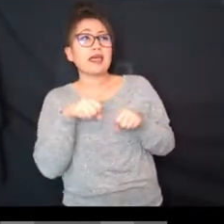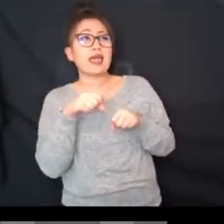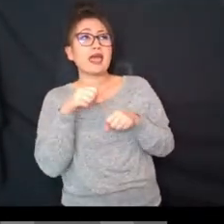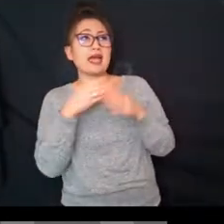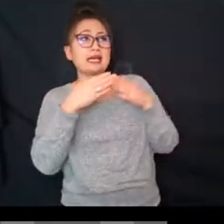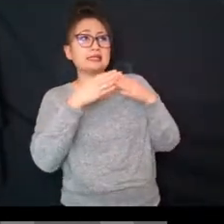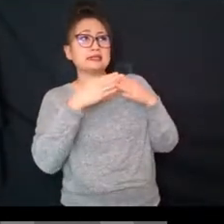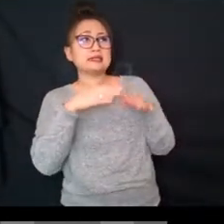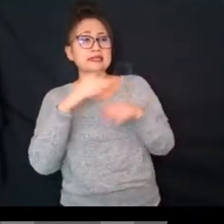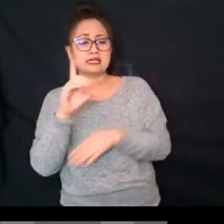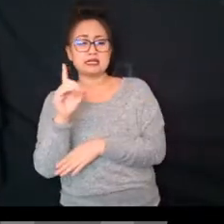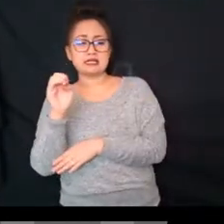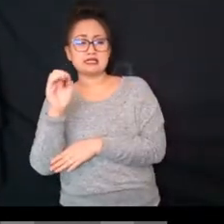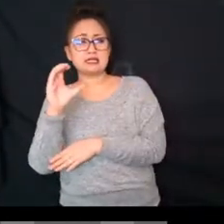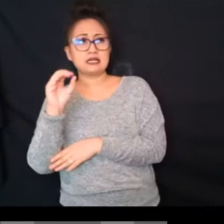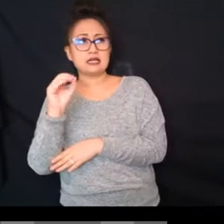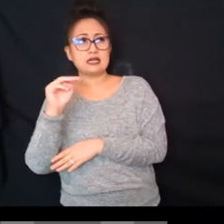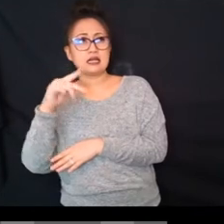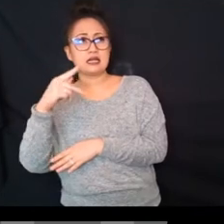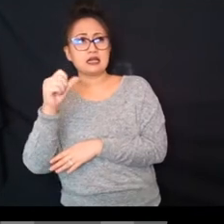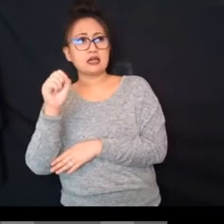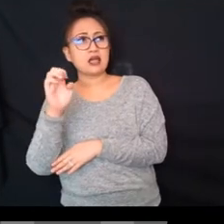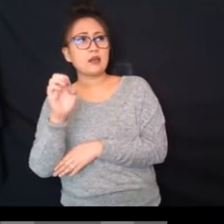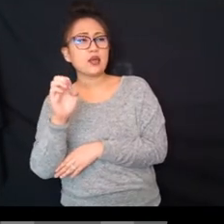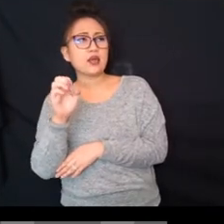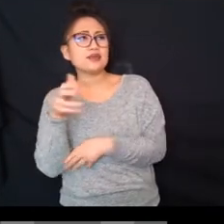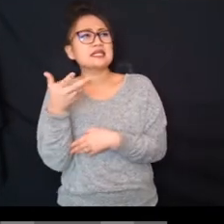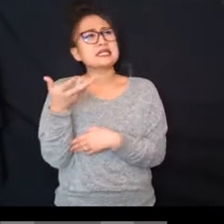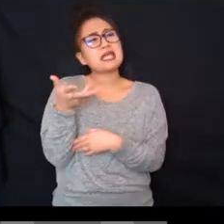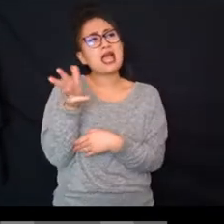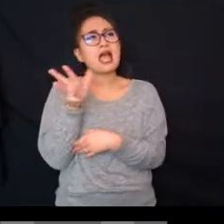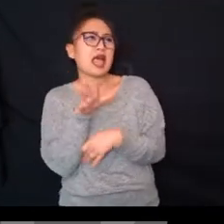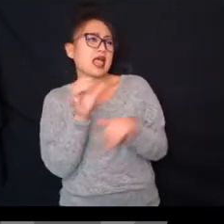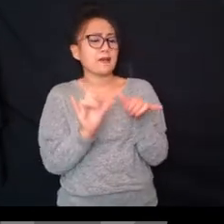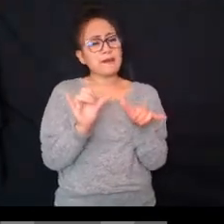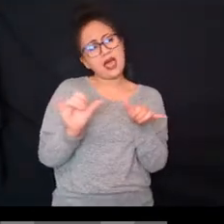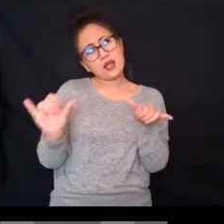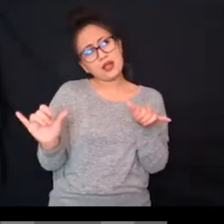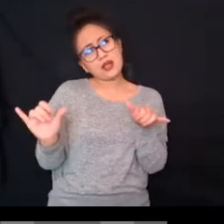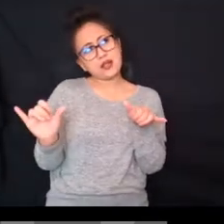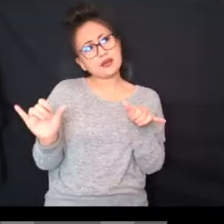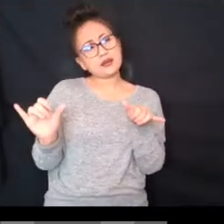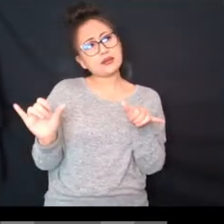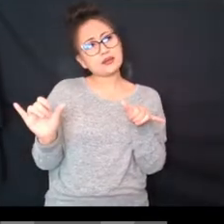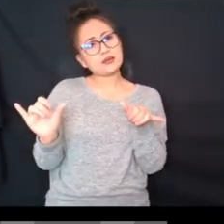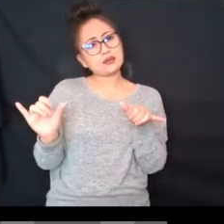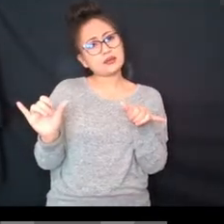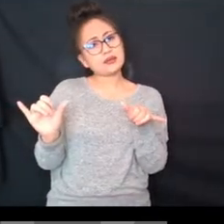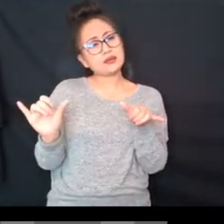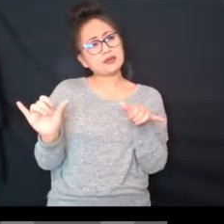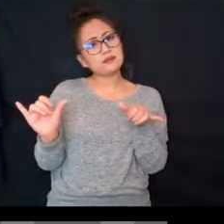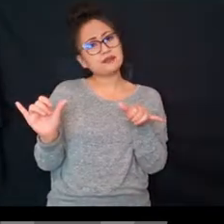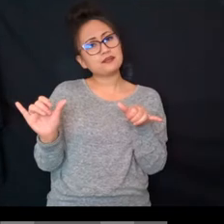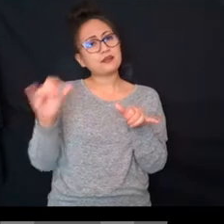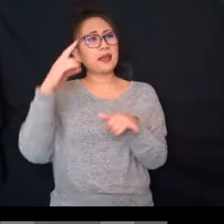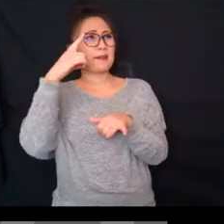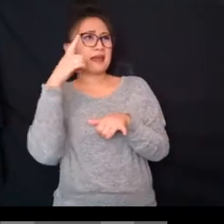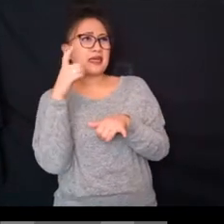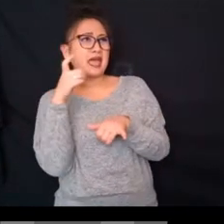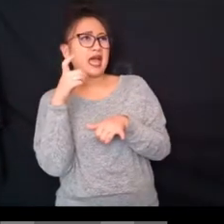4, and it's kind of like a pattern in the cut as it's